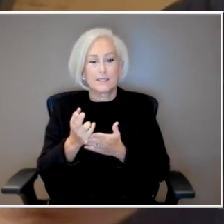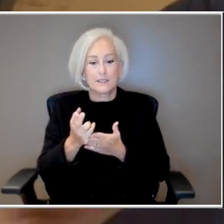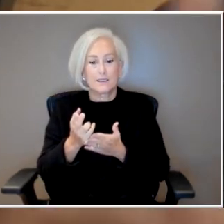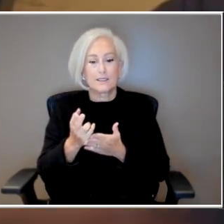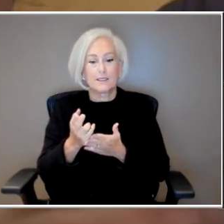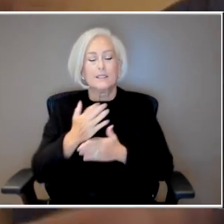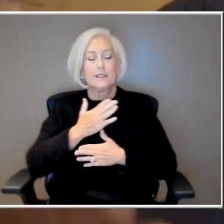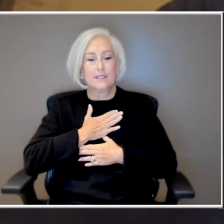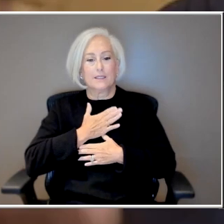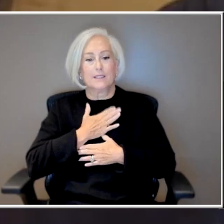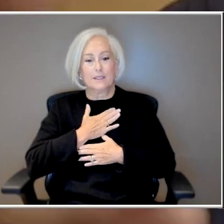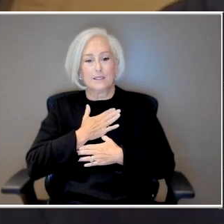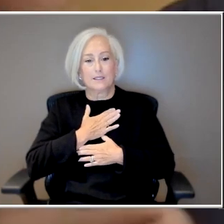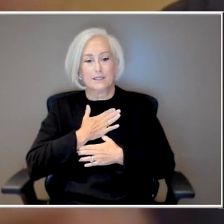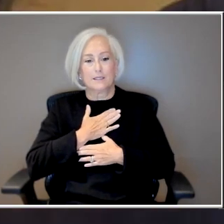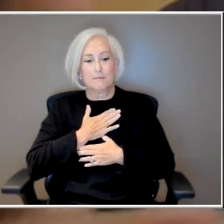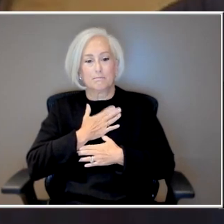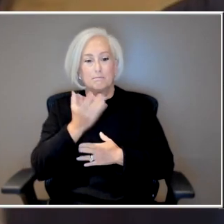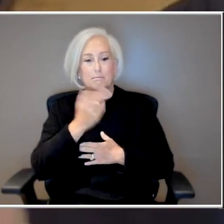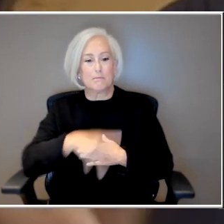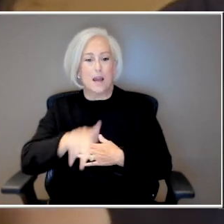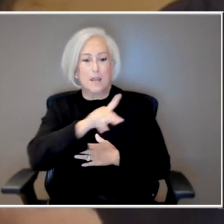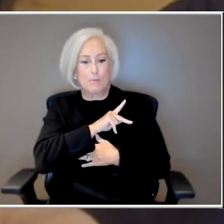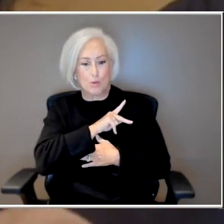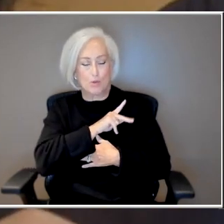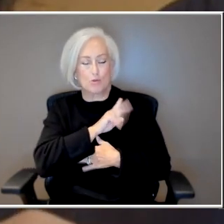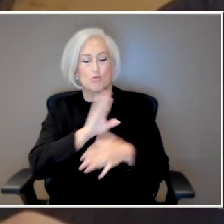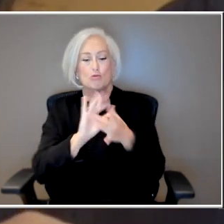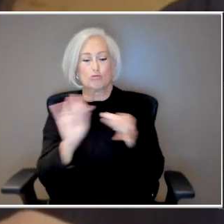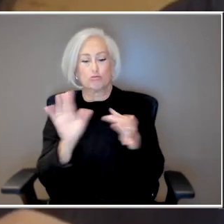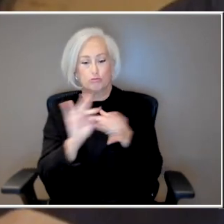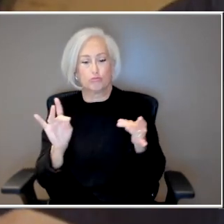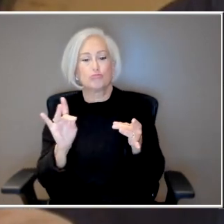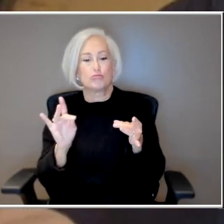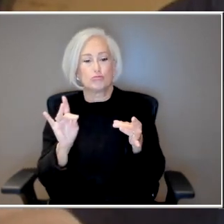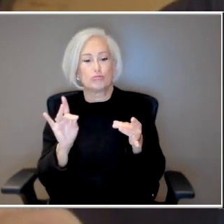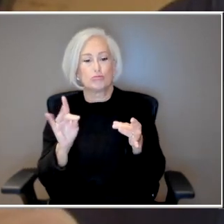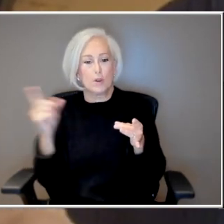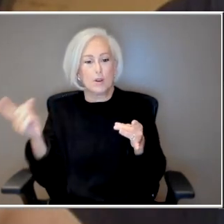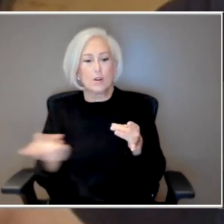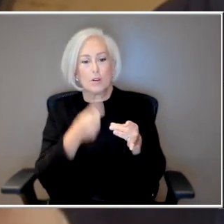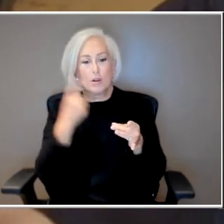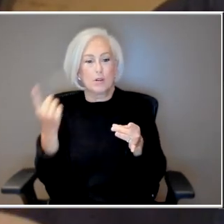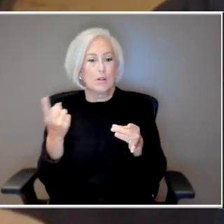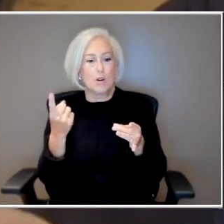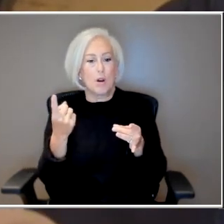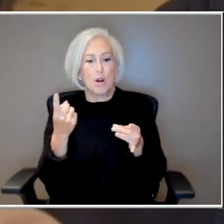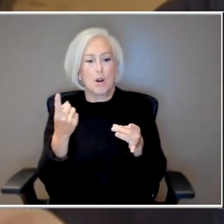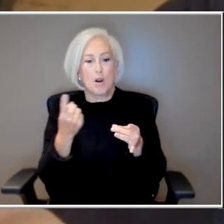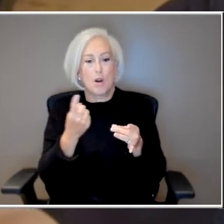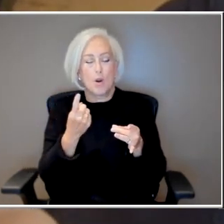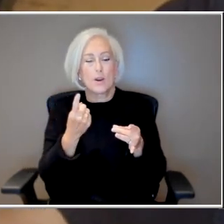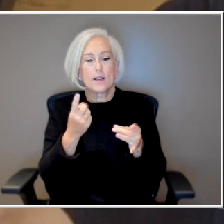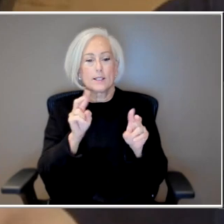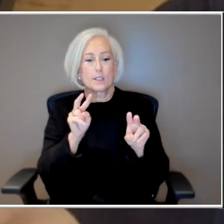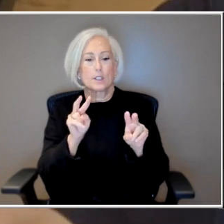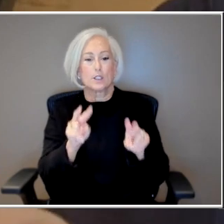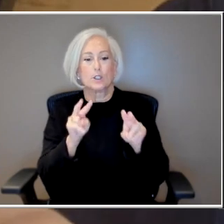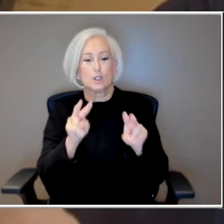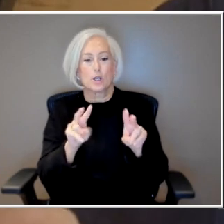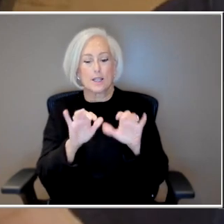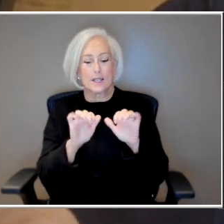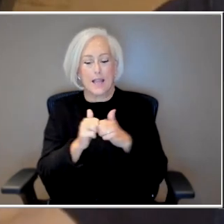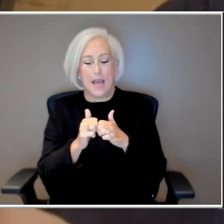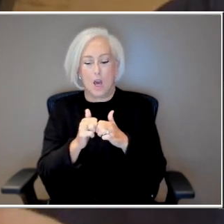my personal mantra has always been to look this time of year, to look at how the year